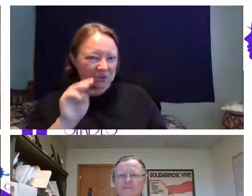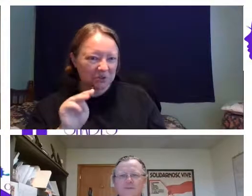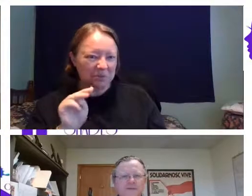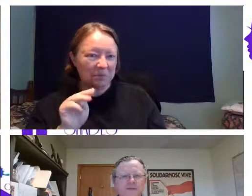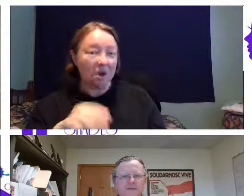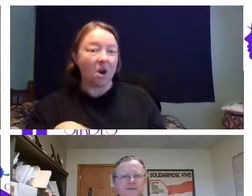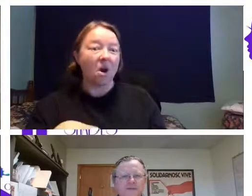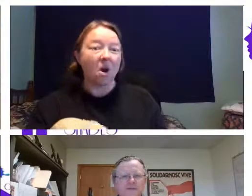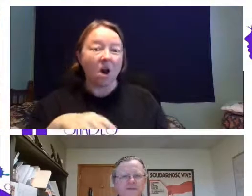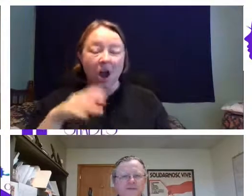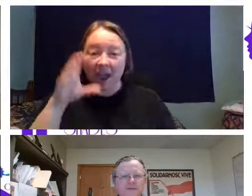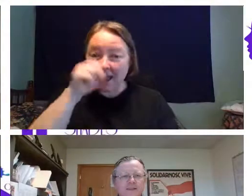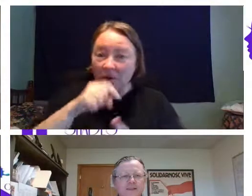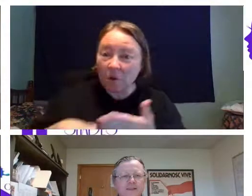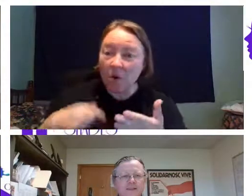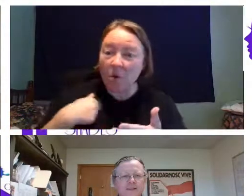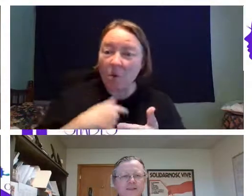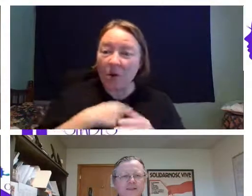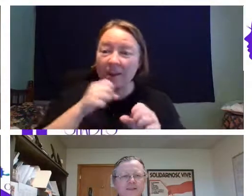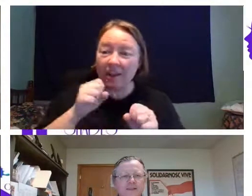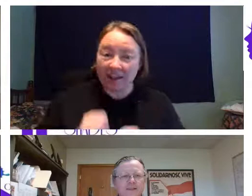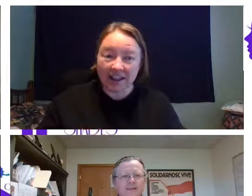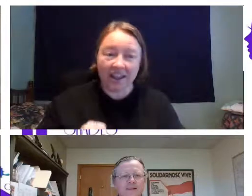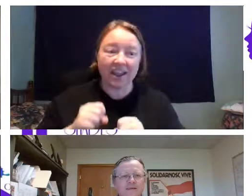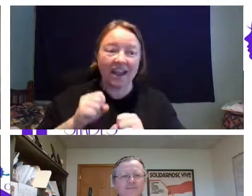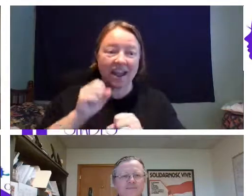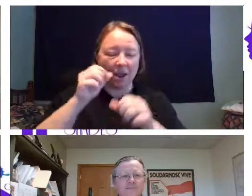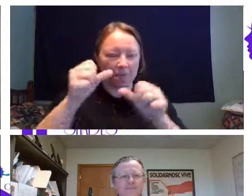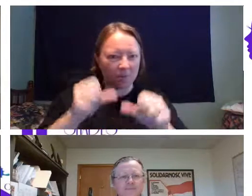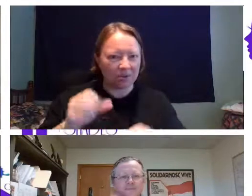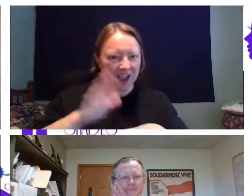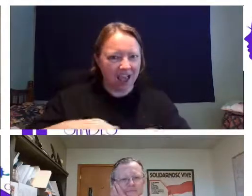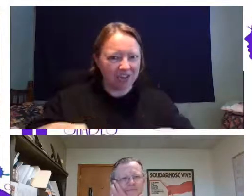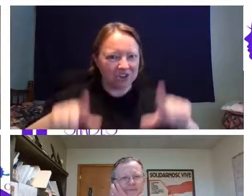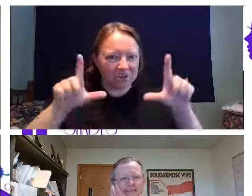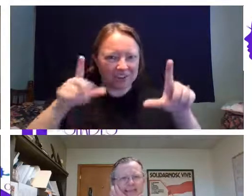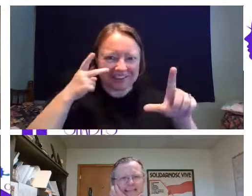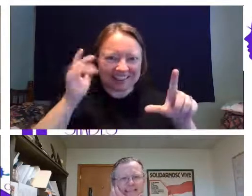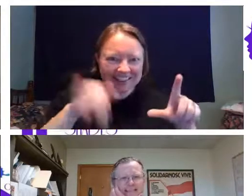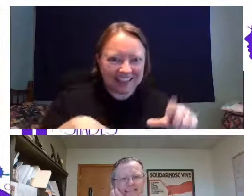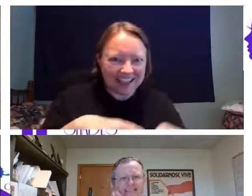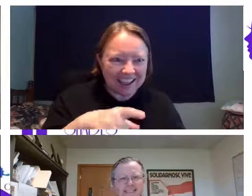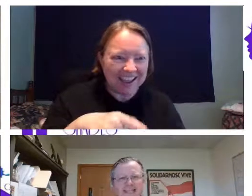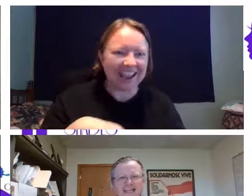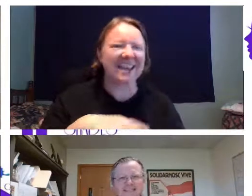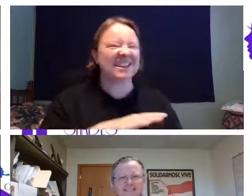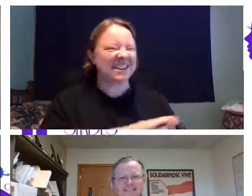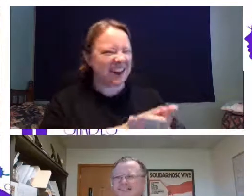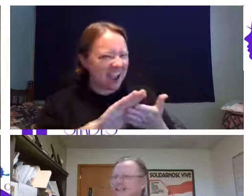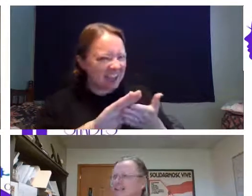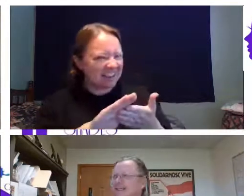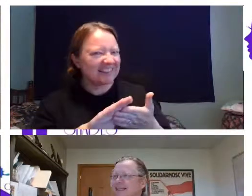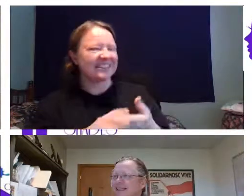guess what? We can actually put it up there on the screen. Look at that. Nice.